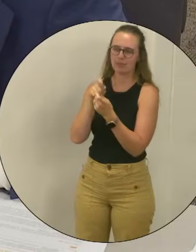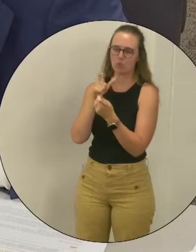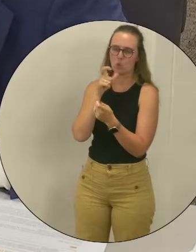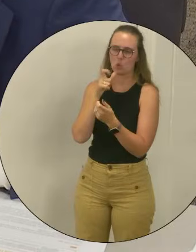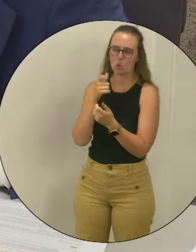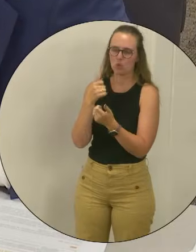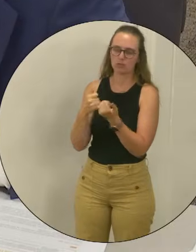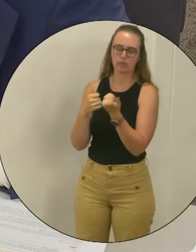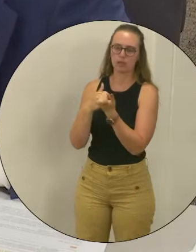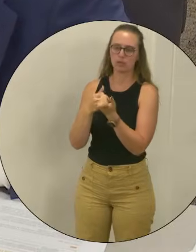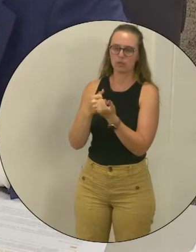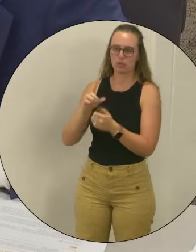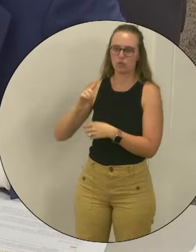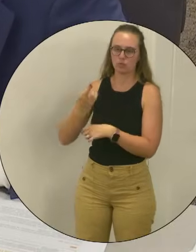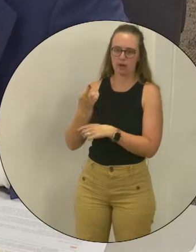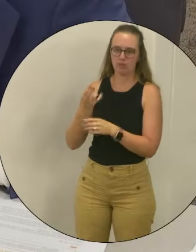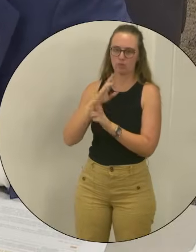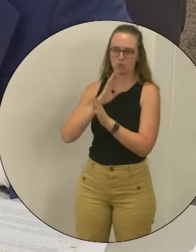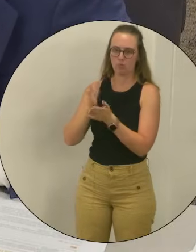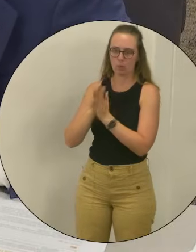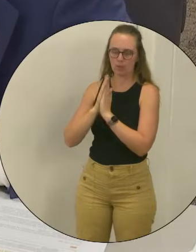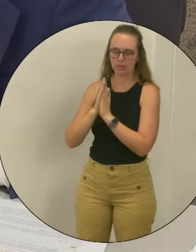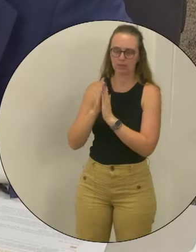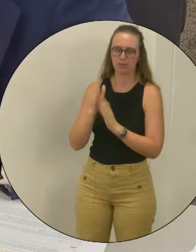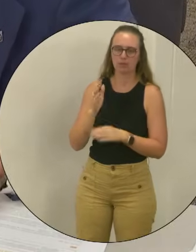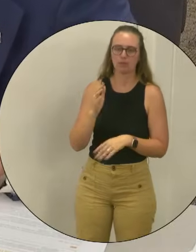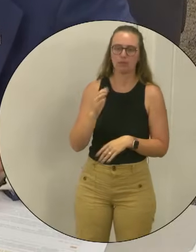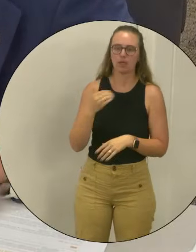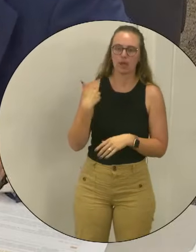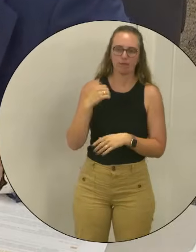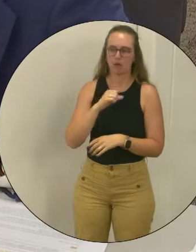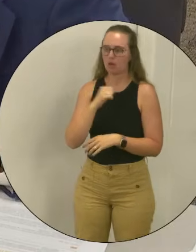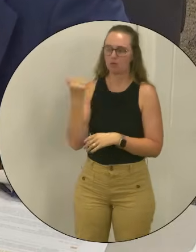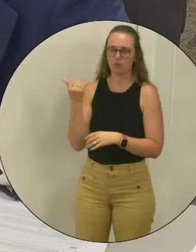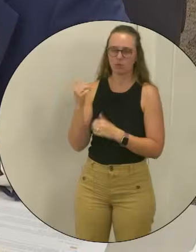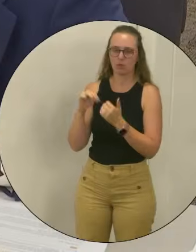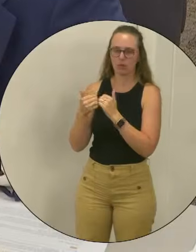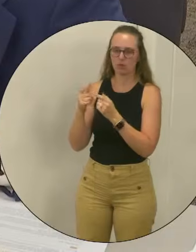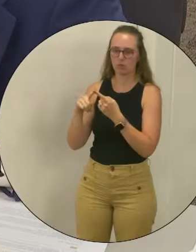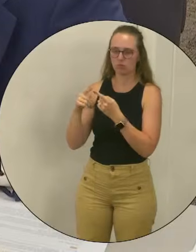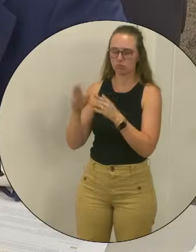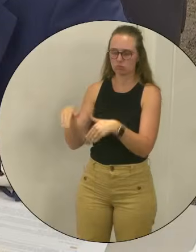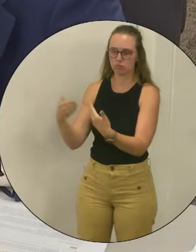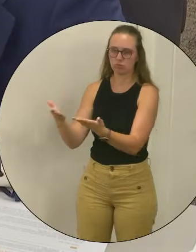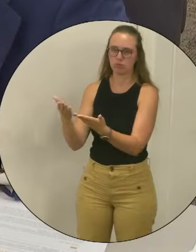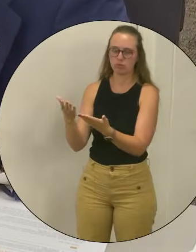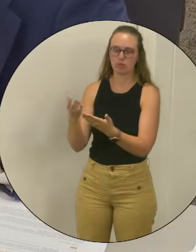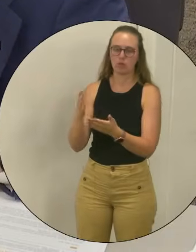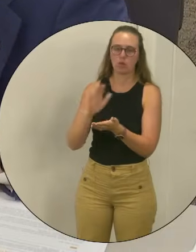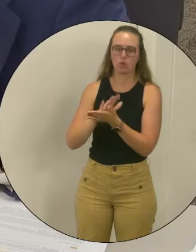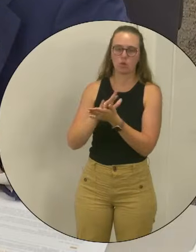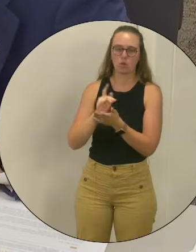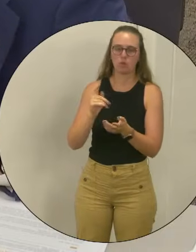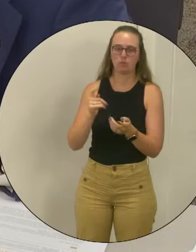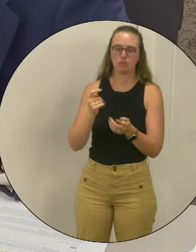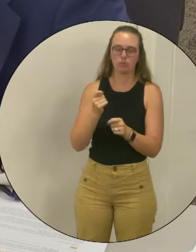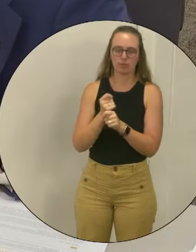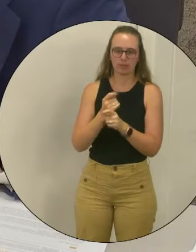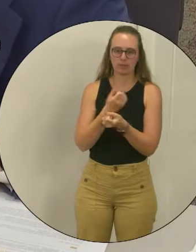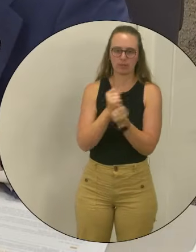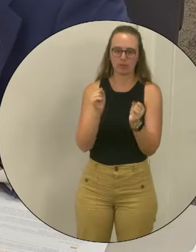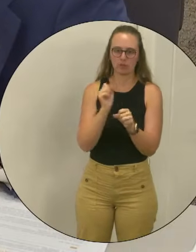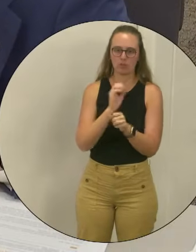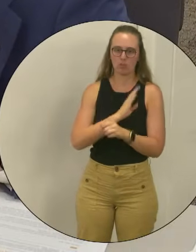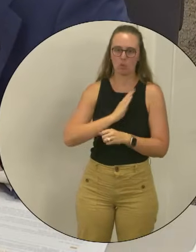bill draft request, but may have other avenues to put forward the recommendations, would be the School Traffic Safety Work Group. I think